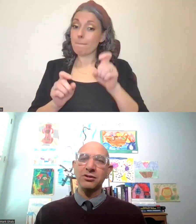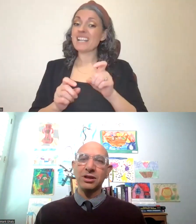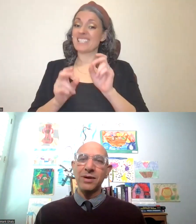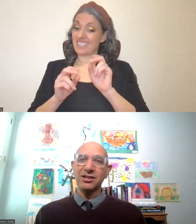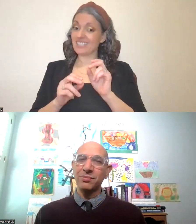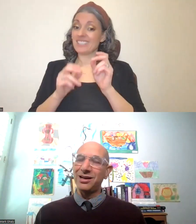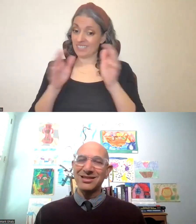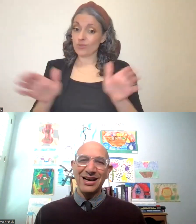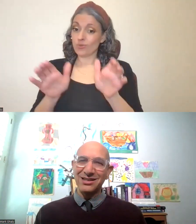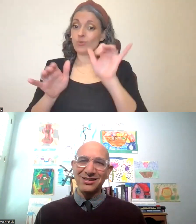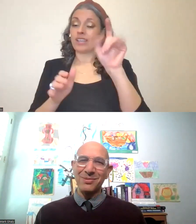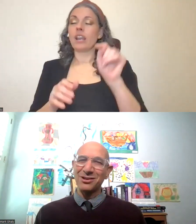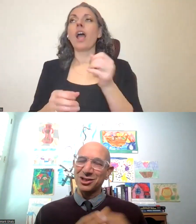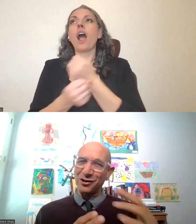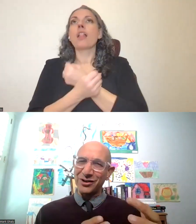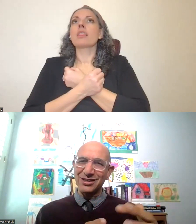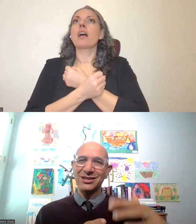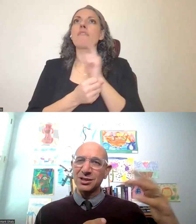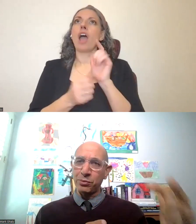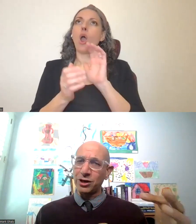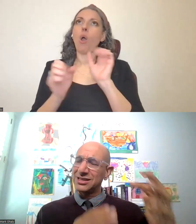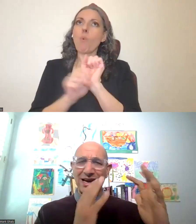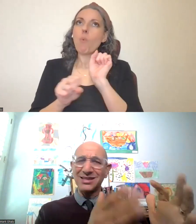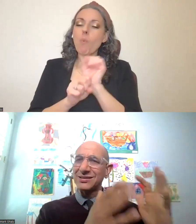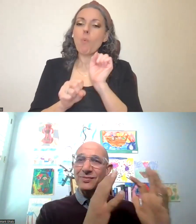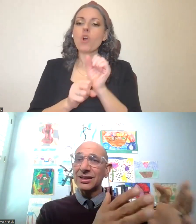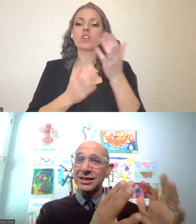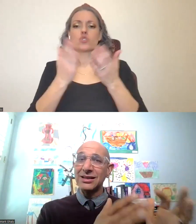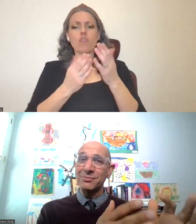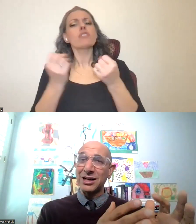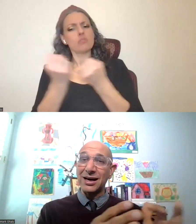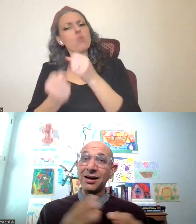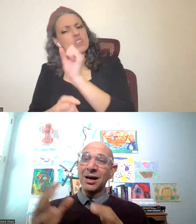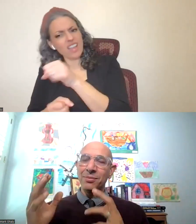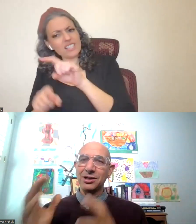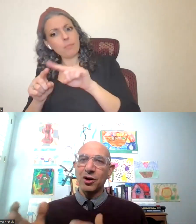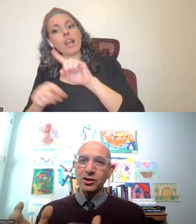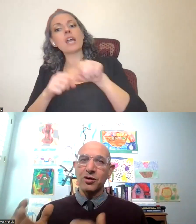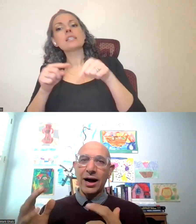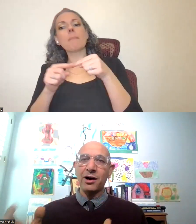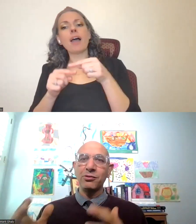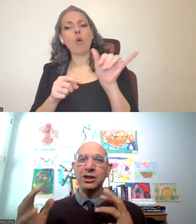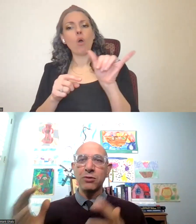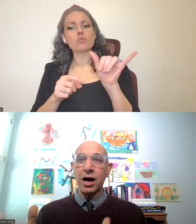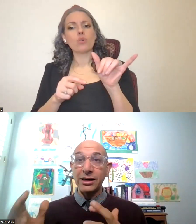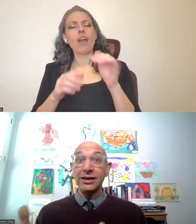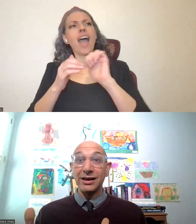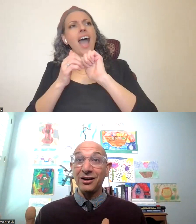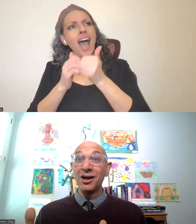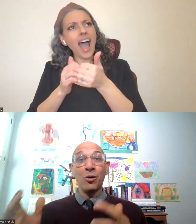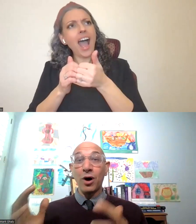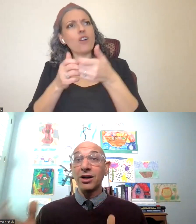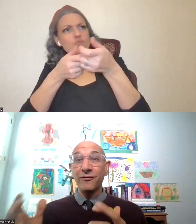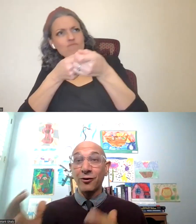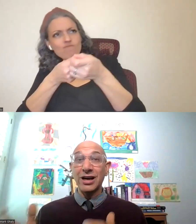what we do with the master plan. It's not just about services and supports. Yes, it is about that, but it's also how do we draw